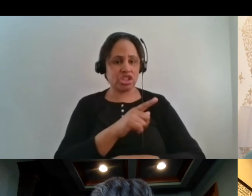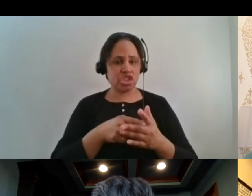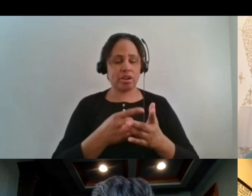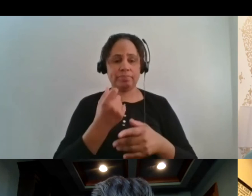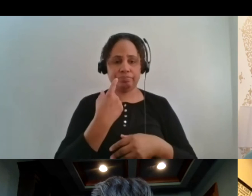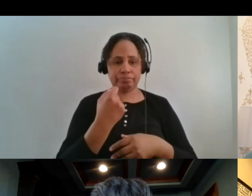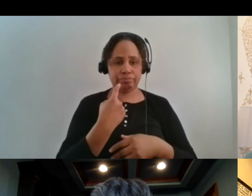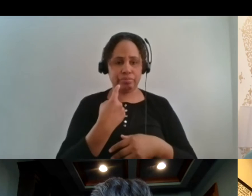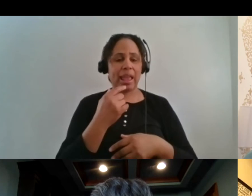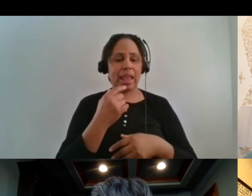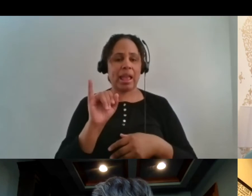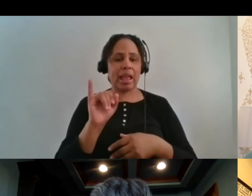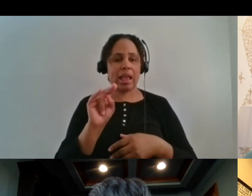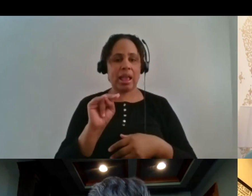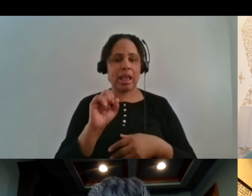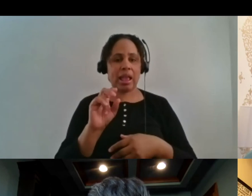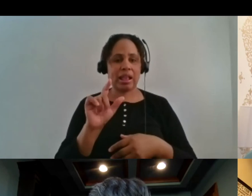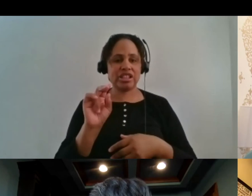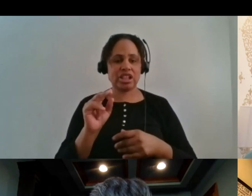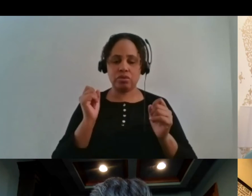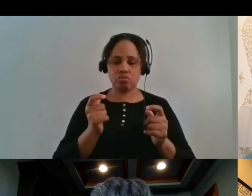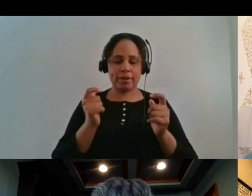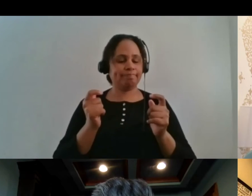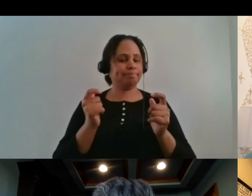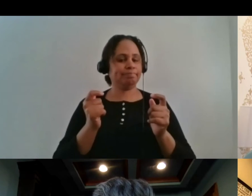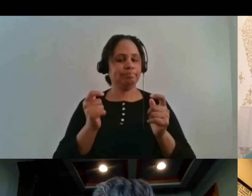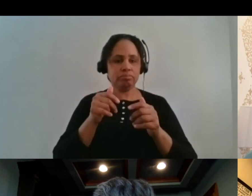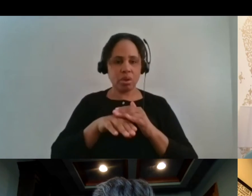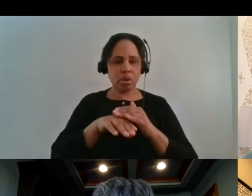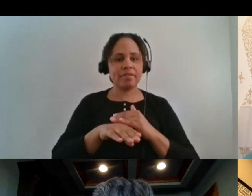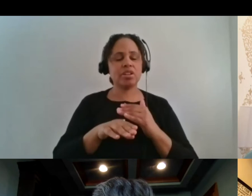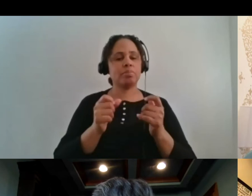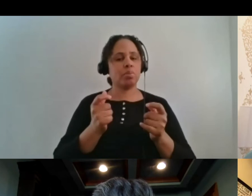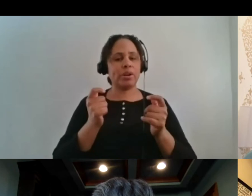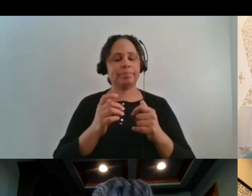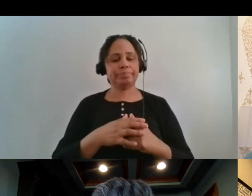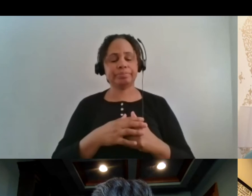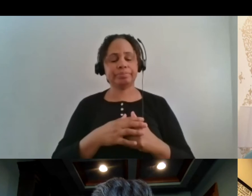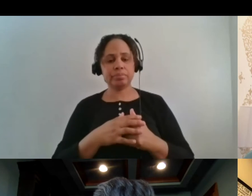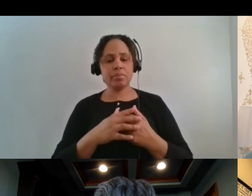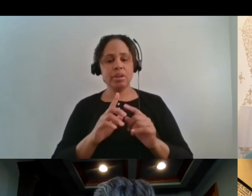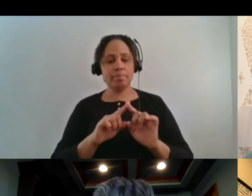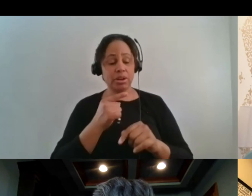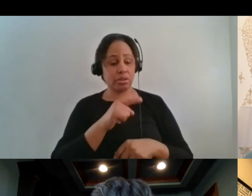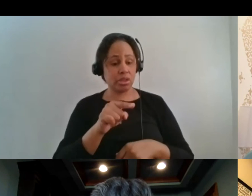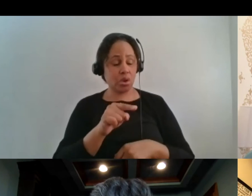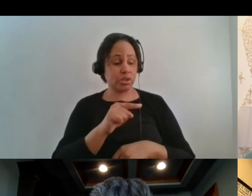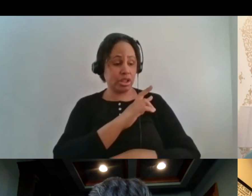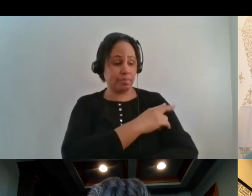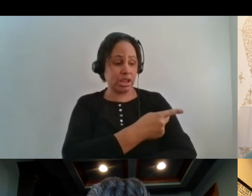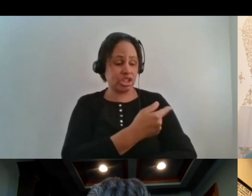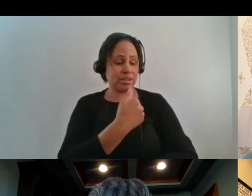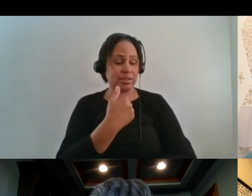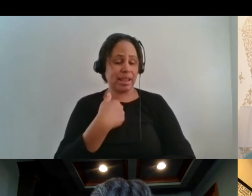the get-go. And those are the patients that I would refer for transplant if they have